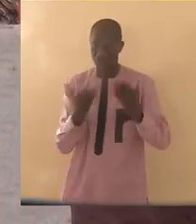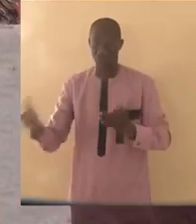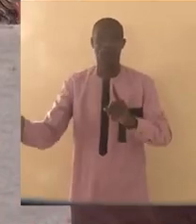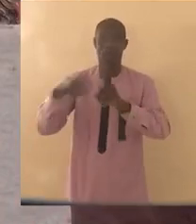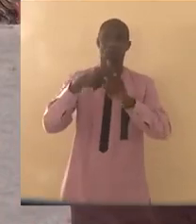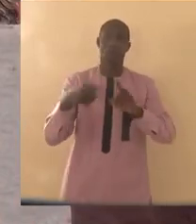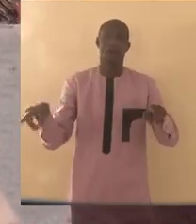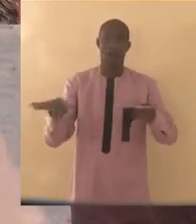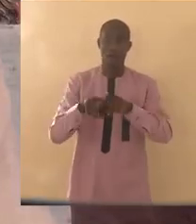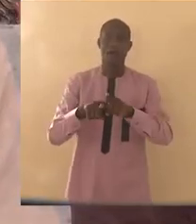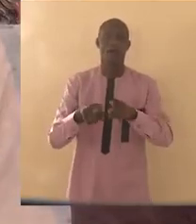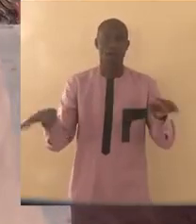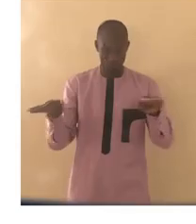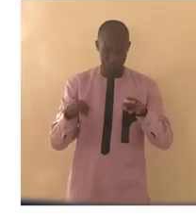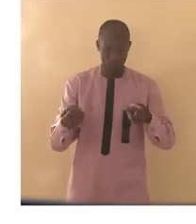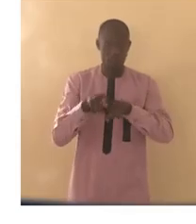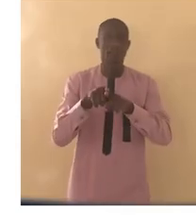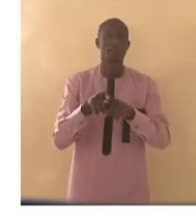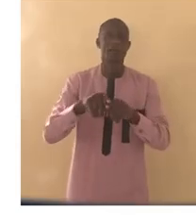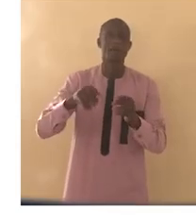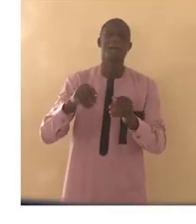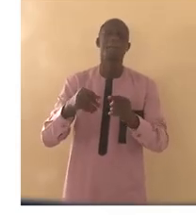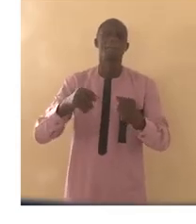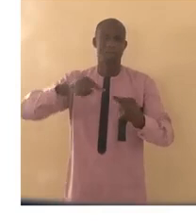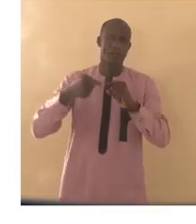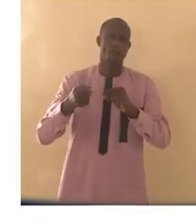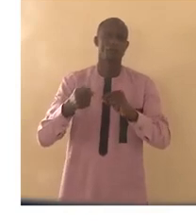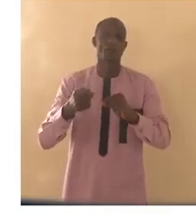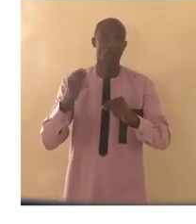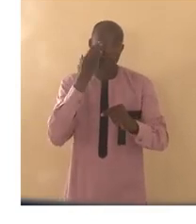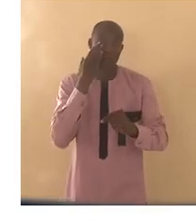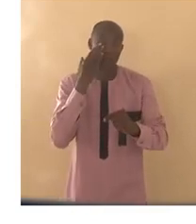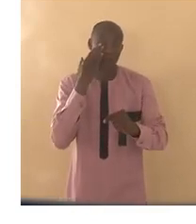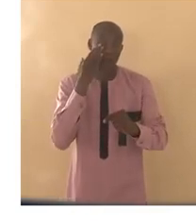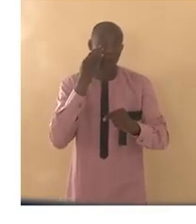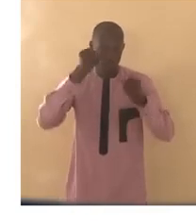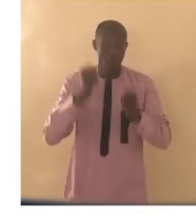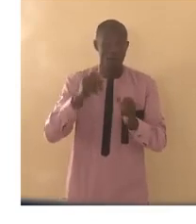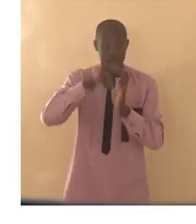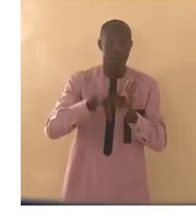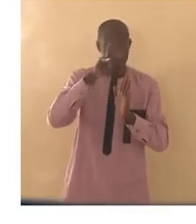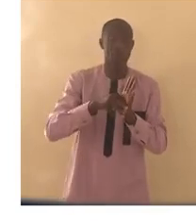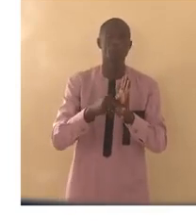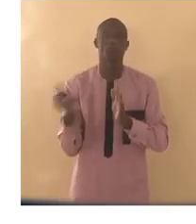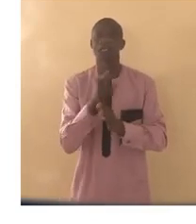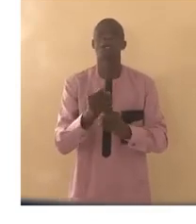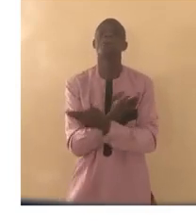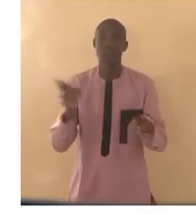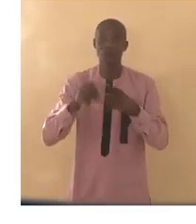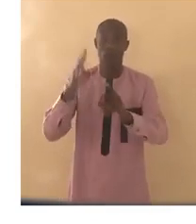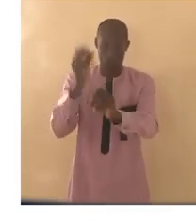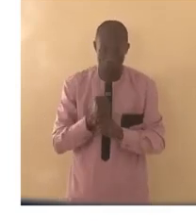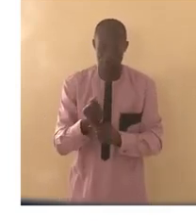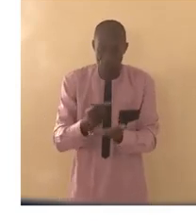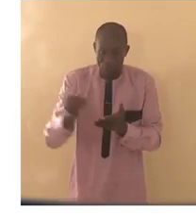positive. As they became painfully aware of their own powerlessness, they became more easily disposed to receive the Holy